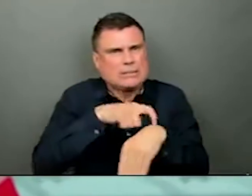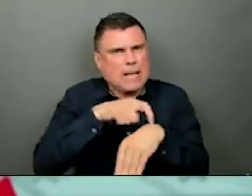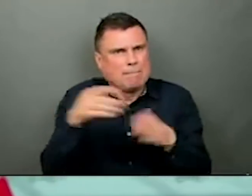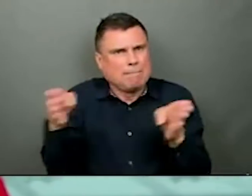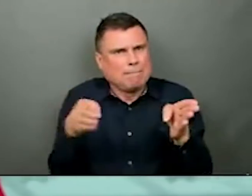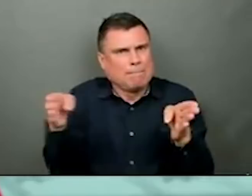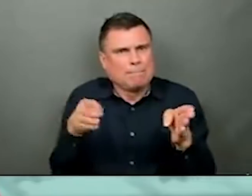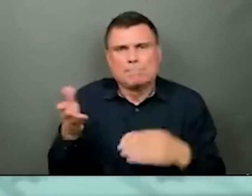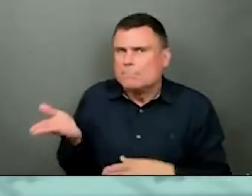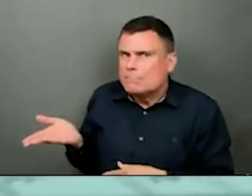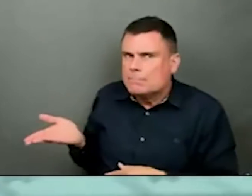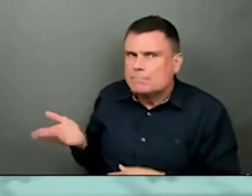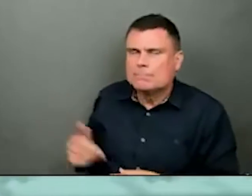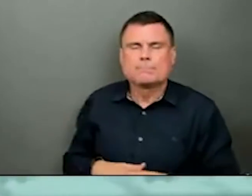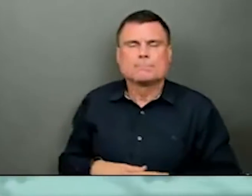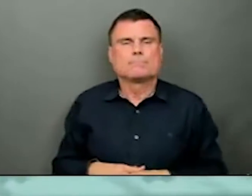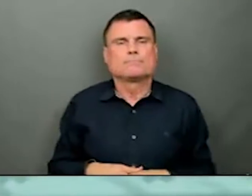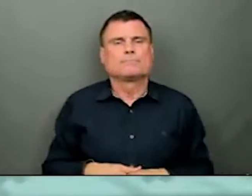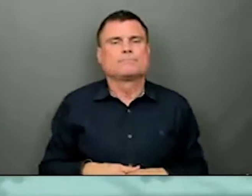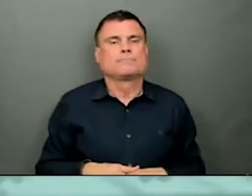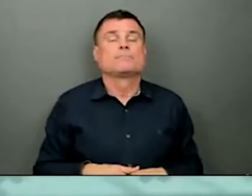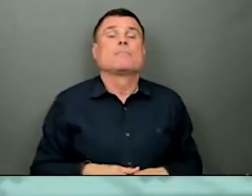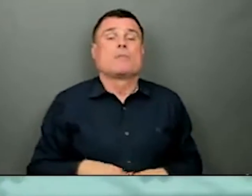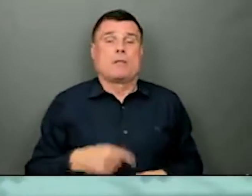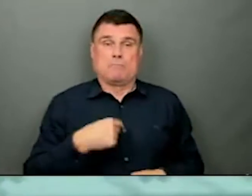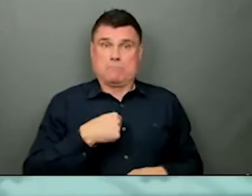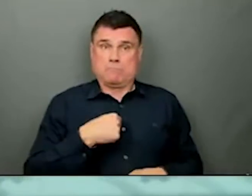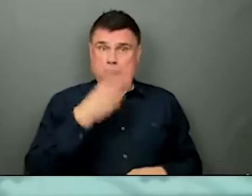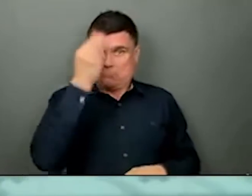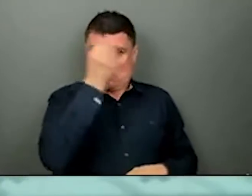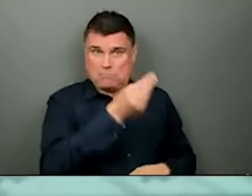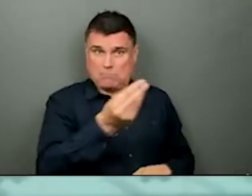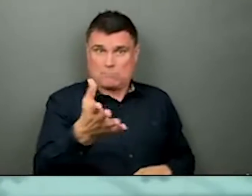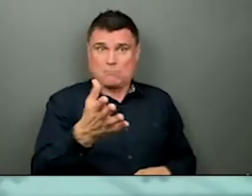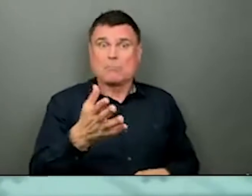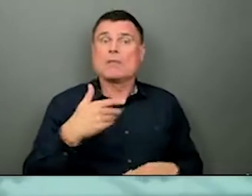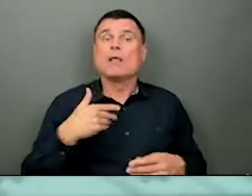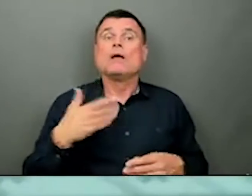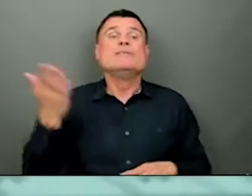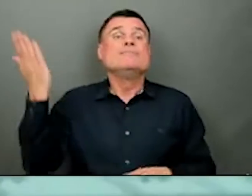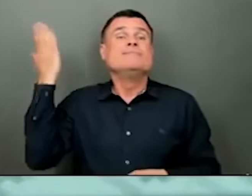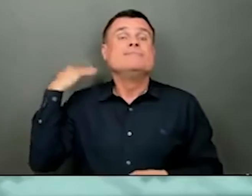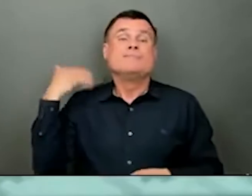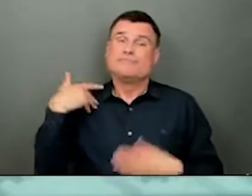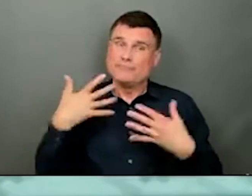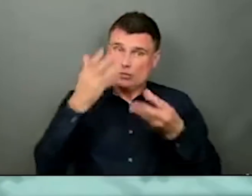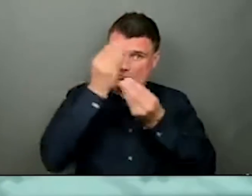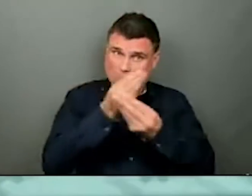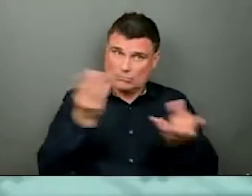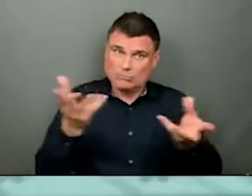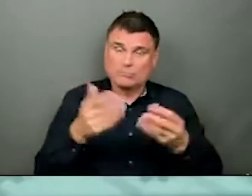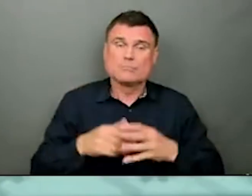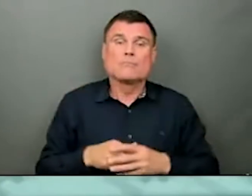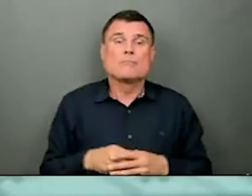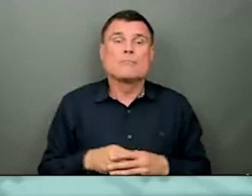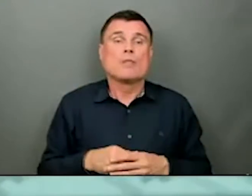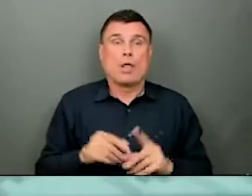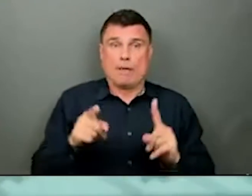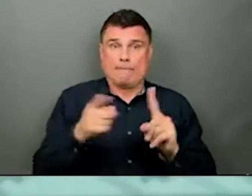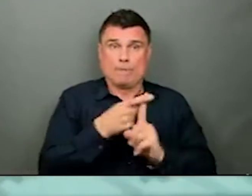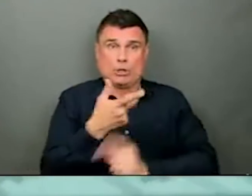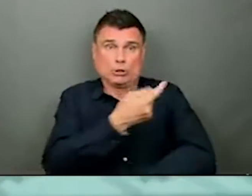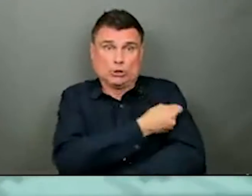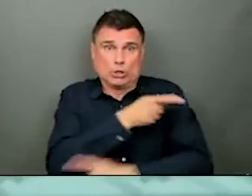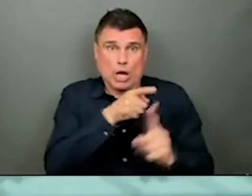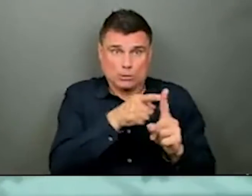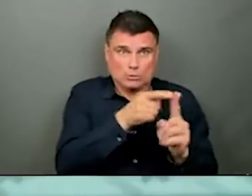was a maximum of 4 months, and it was based on available vaccine. And the strategy that we're using,